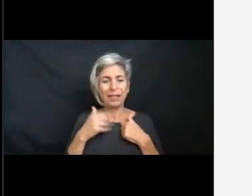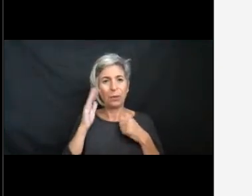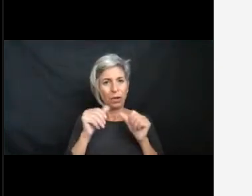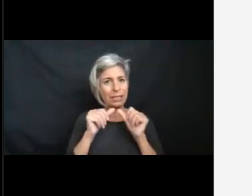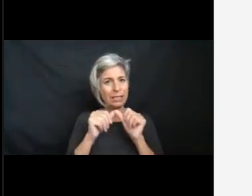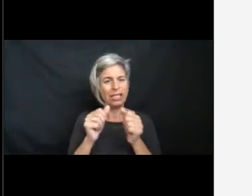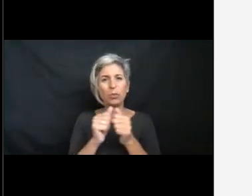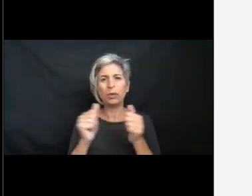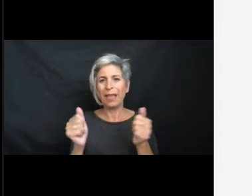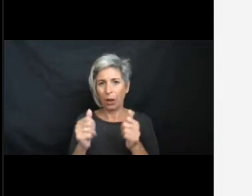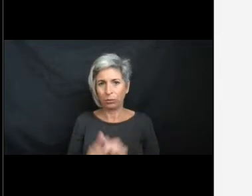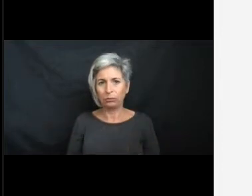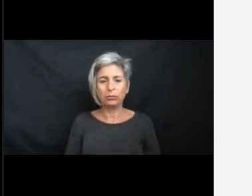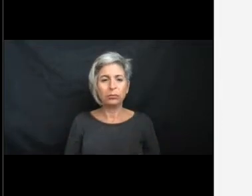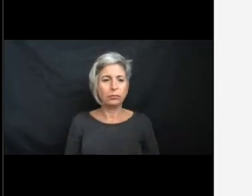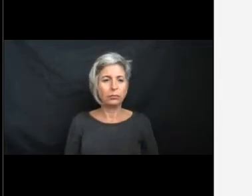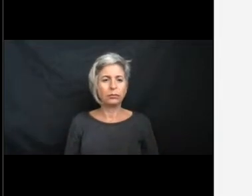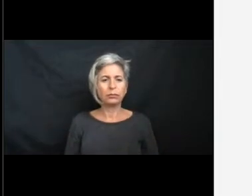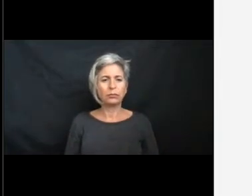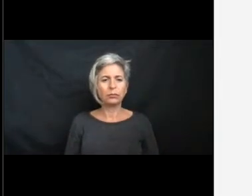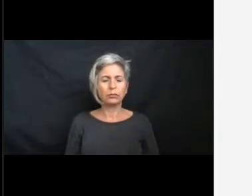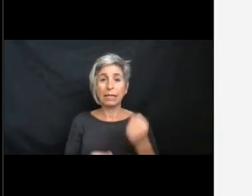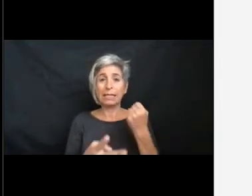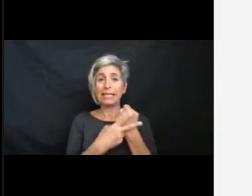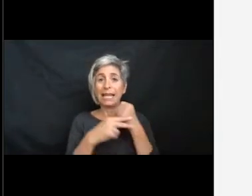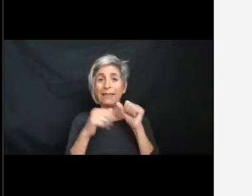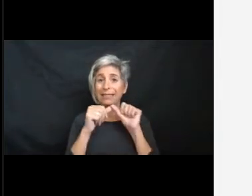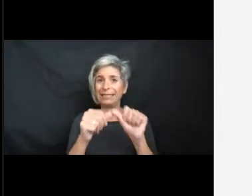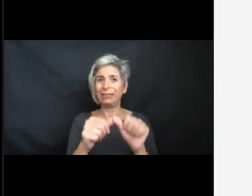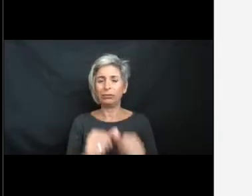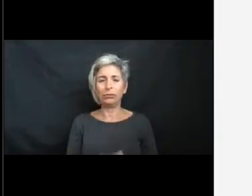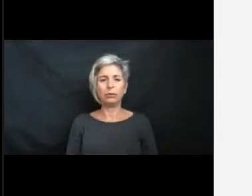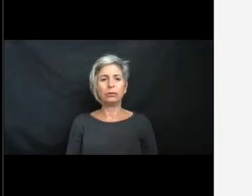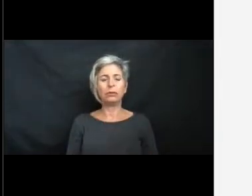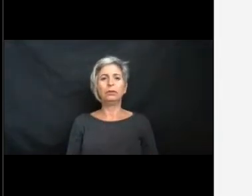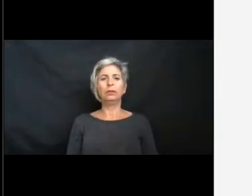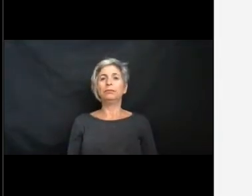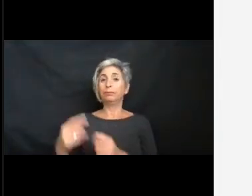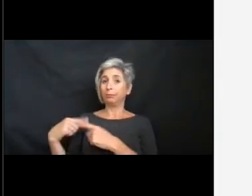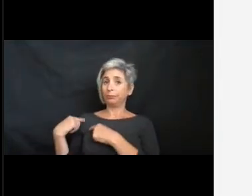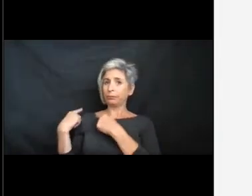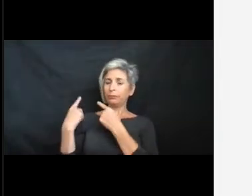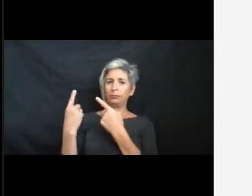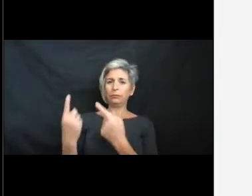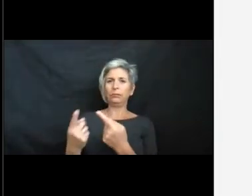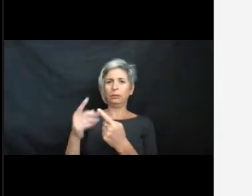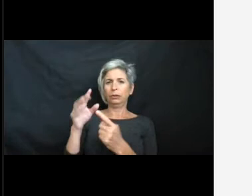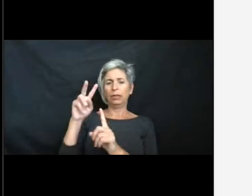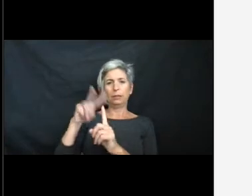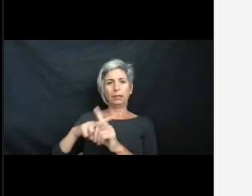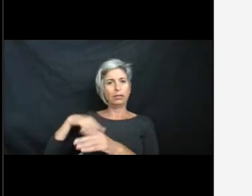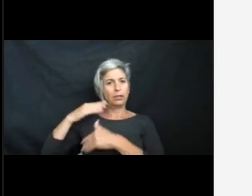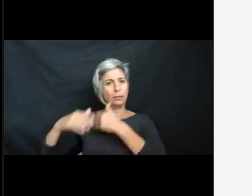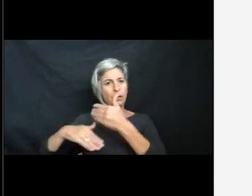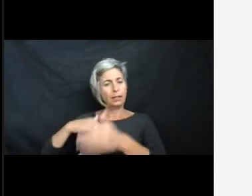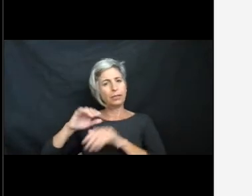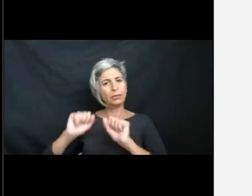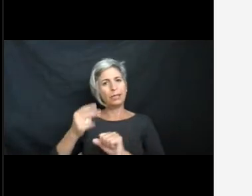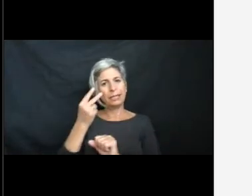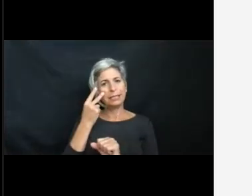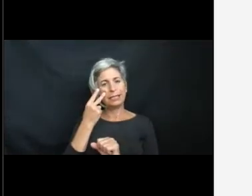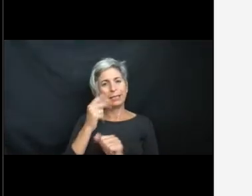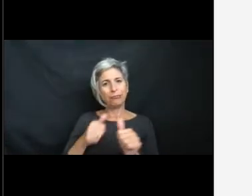without those 2. So save and continue. So far throughout your application process, you can see a